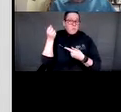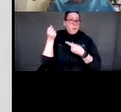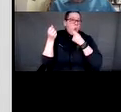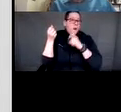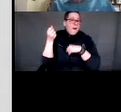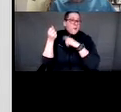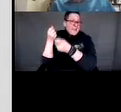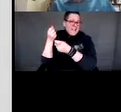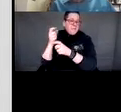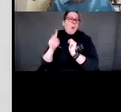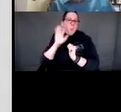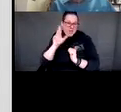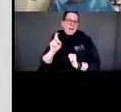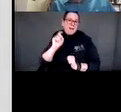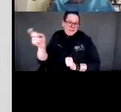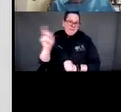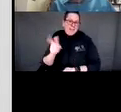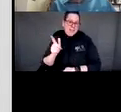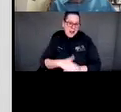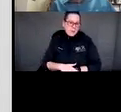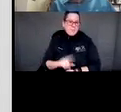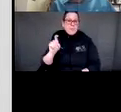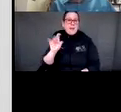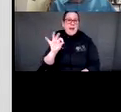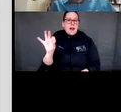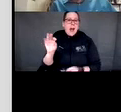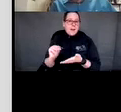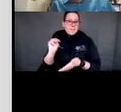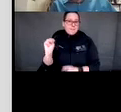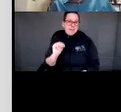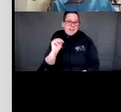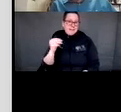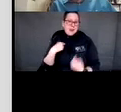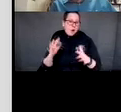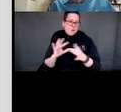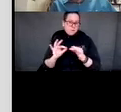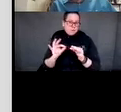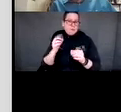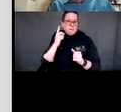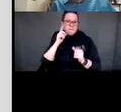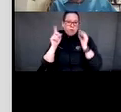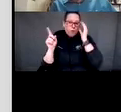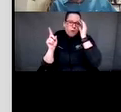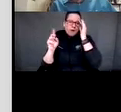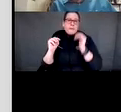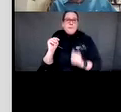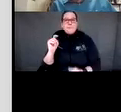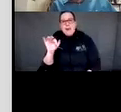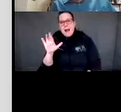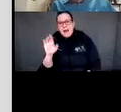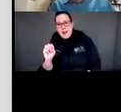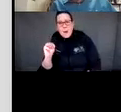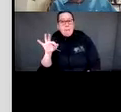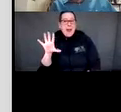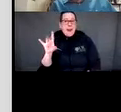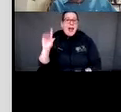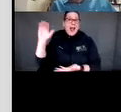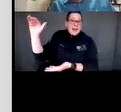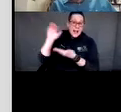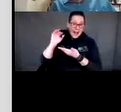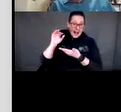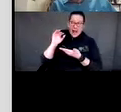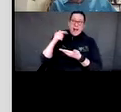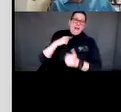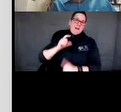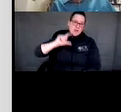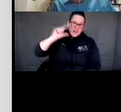as a liability. The $199 million that I mentioned on the Centers from Medicare and Medicaid that we have to pay back in advances shows up